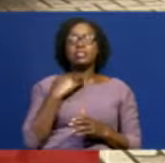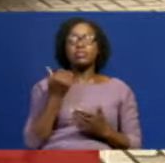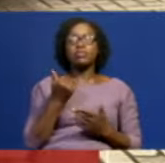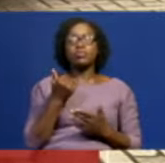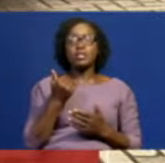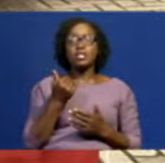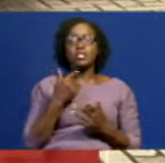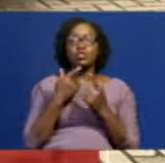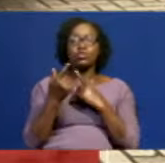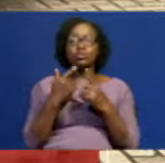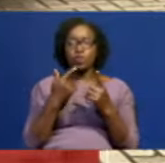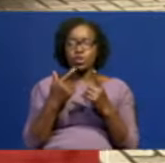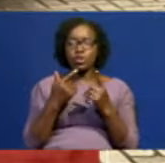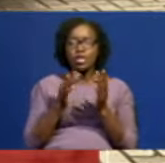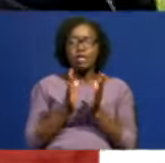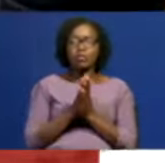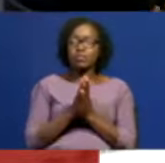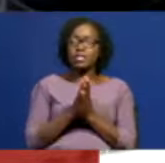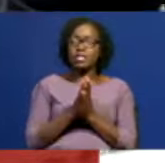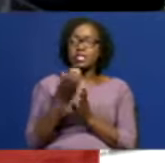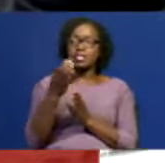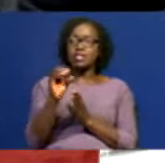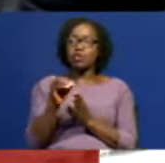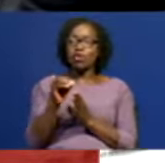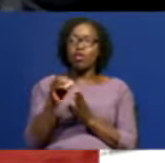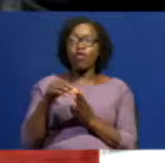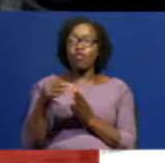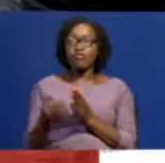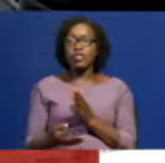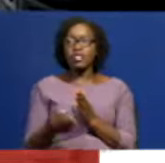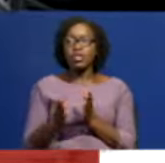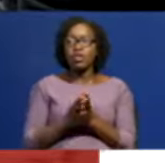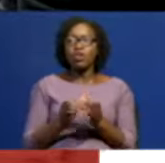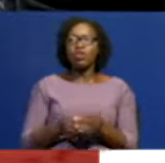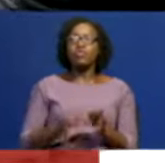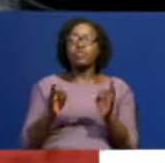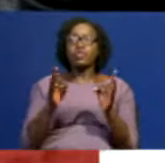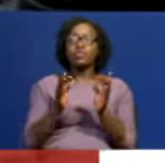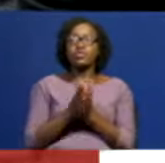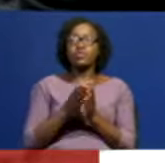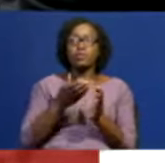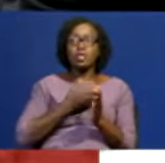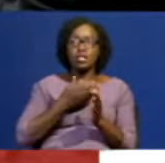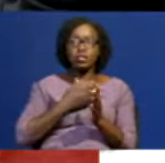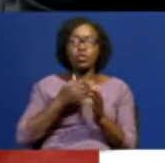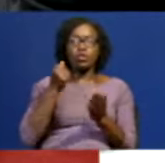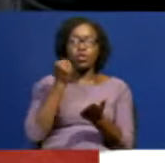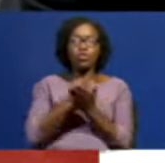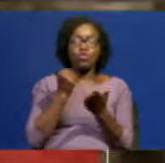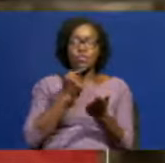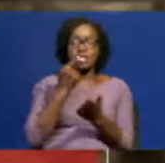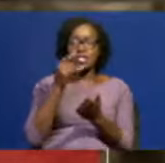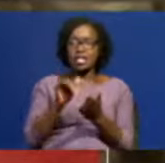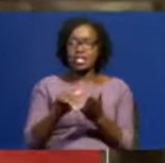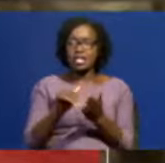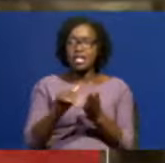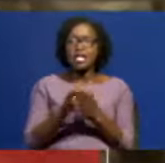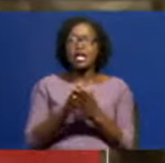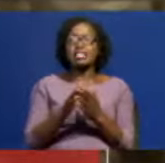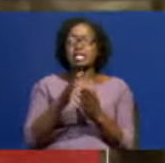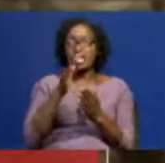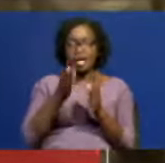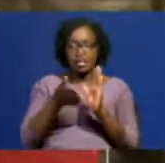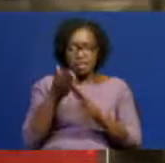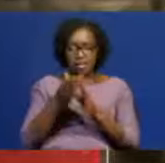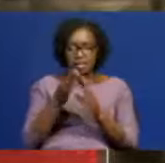CEO Devin Jegere proved futile. Officials from the council headquarters disputed claims that the CEO was holding a crisis